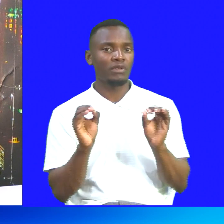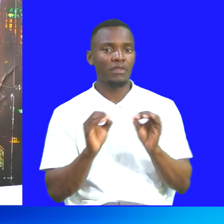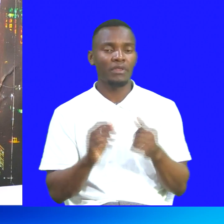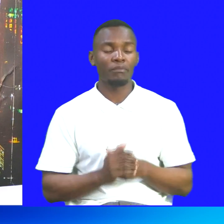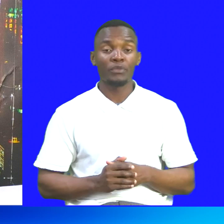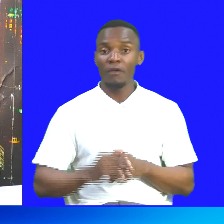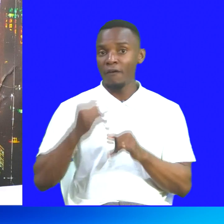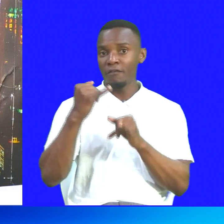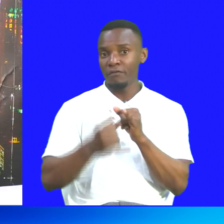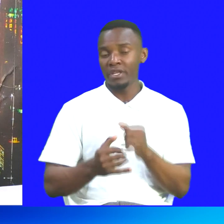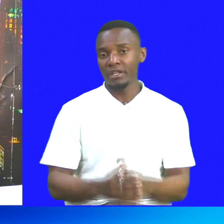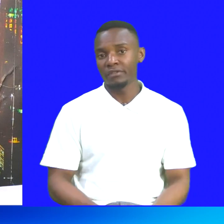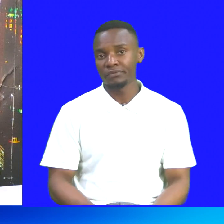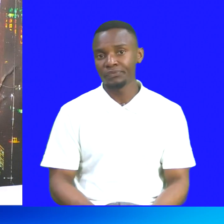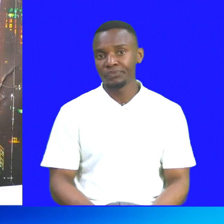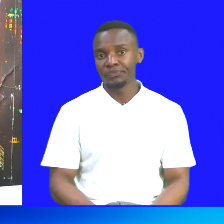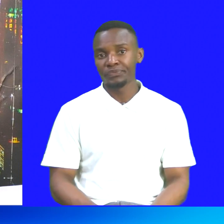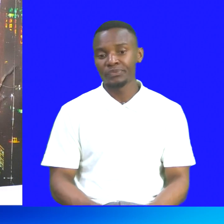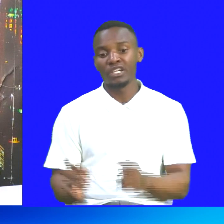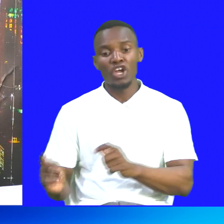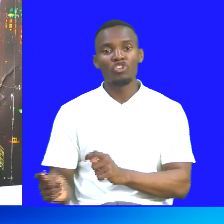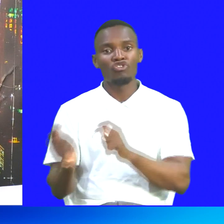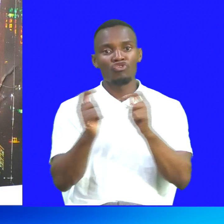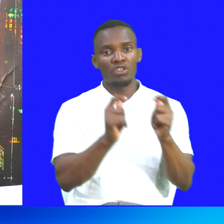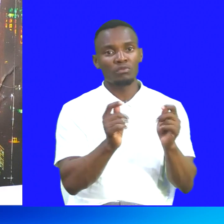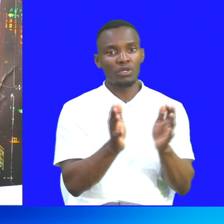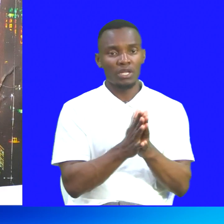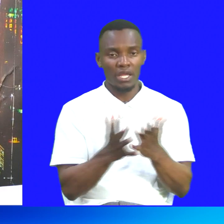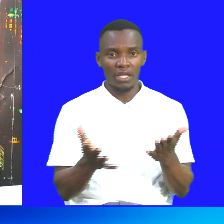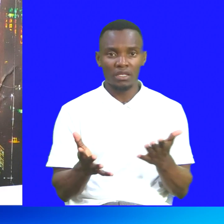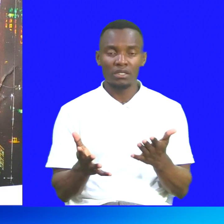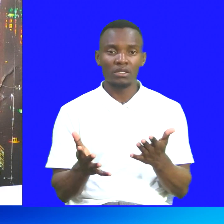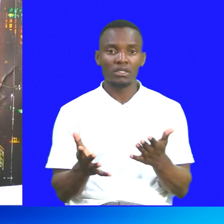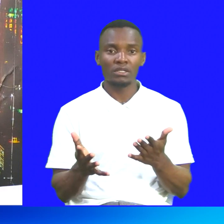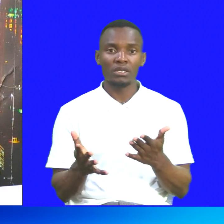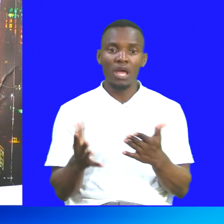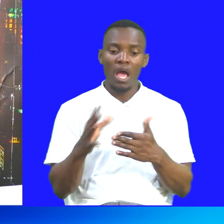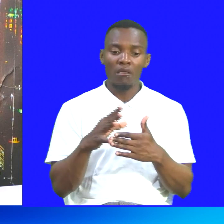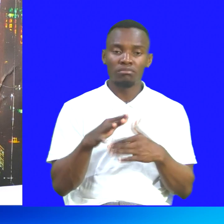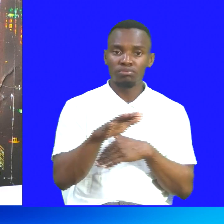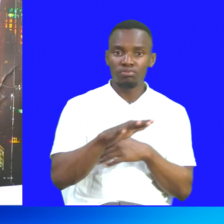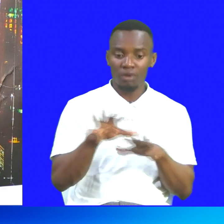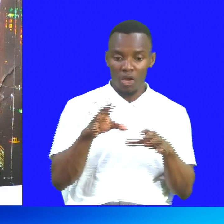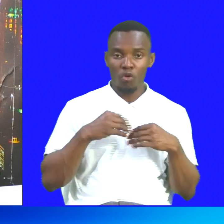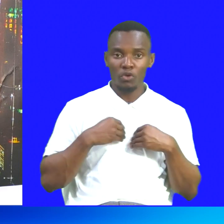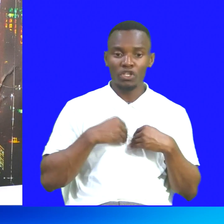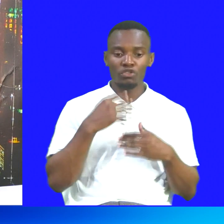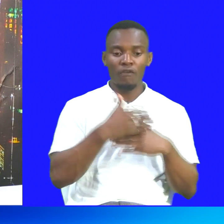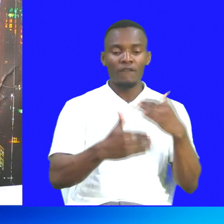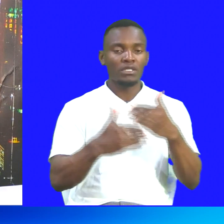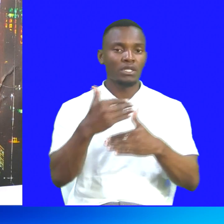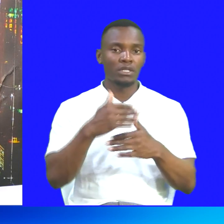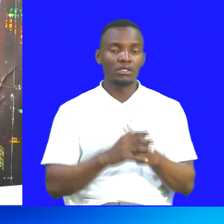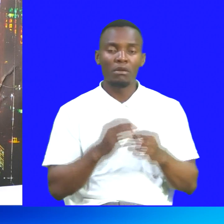Last but not least, transport and accommodation facilities. Many organizations lack the